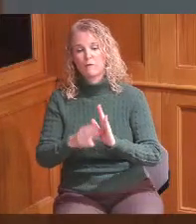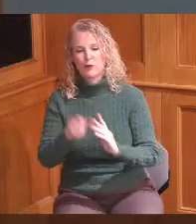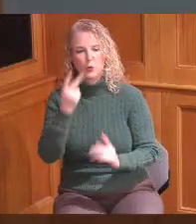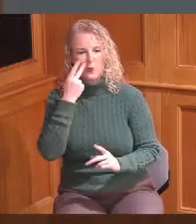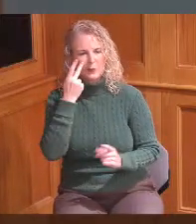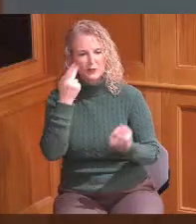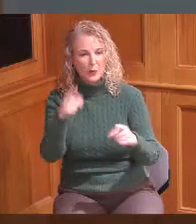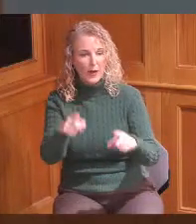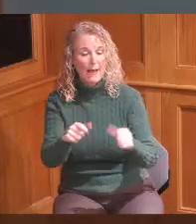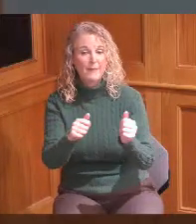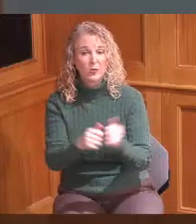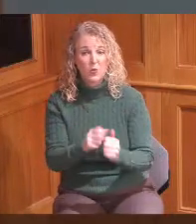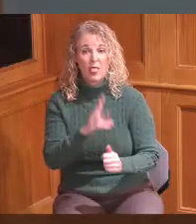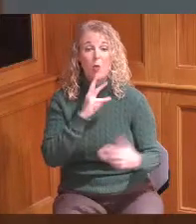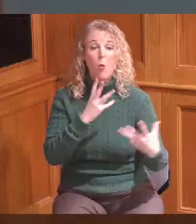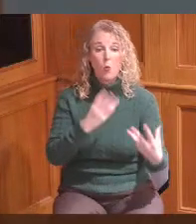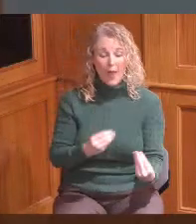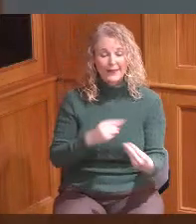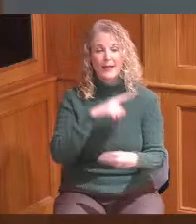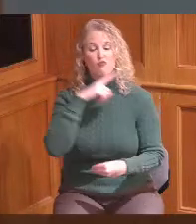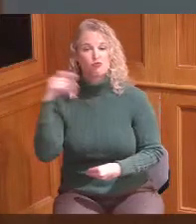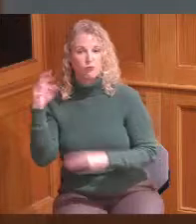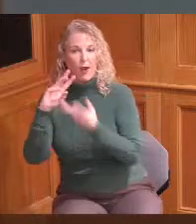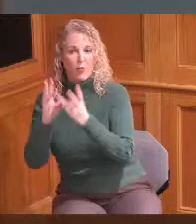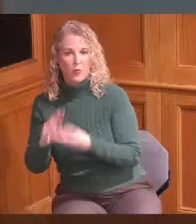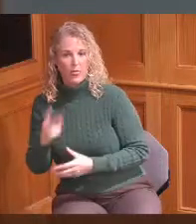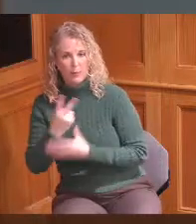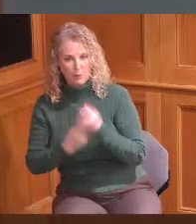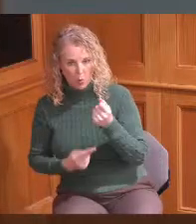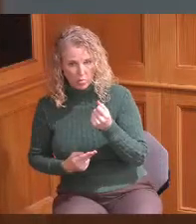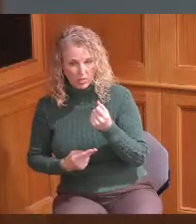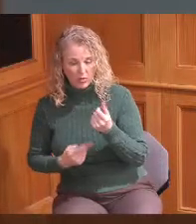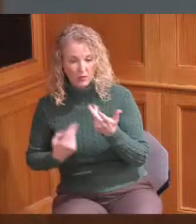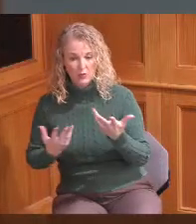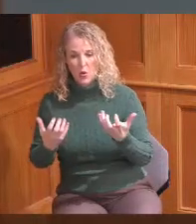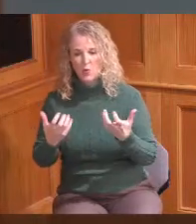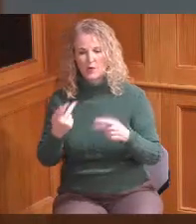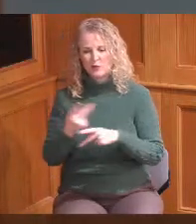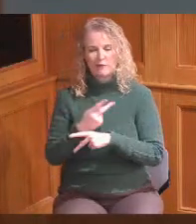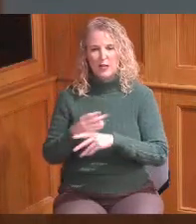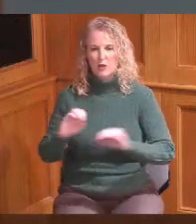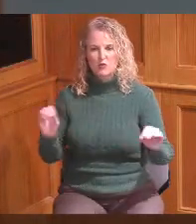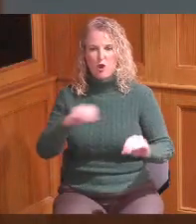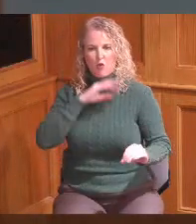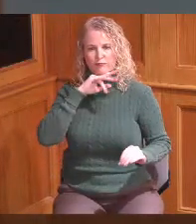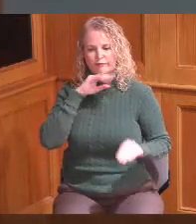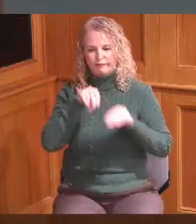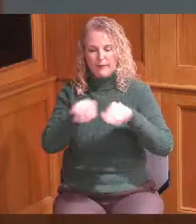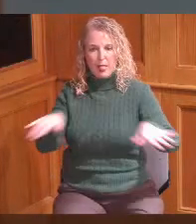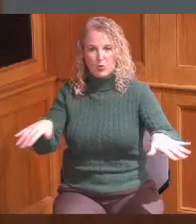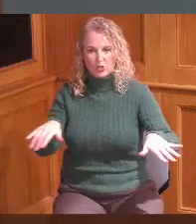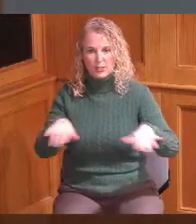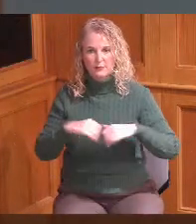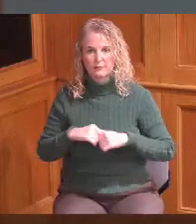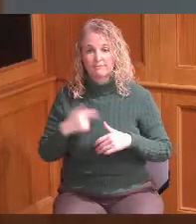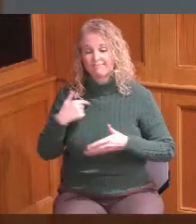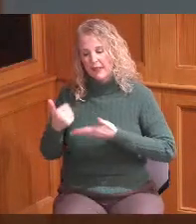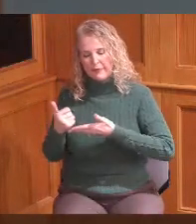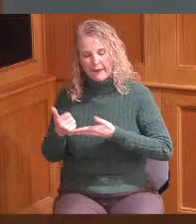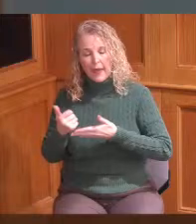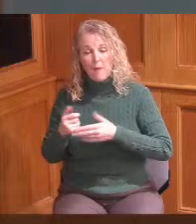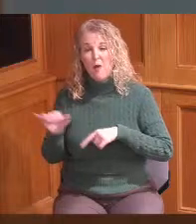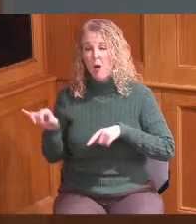dry weather situations to determine that there's no potential pollution. So they help us with that. They also